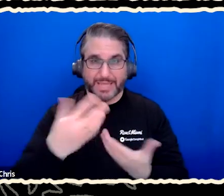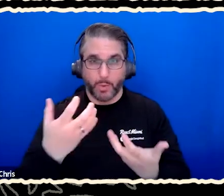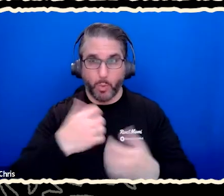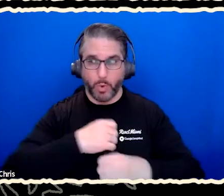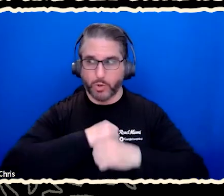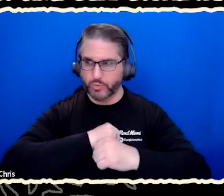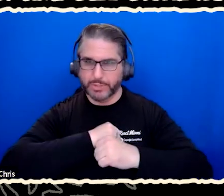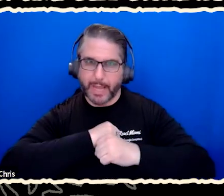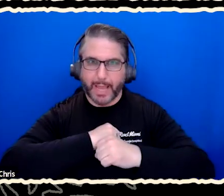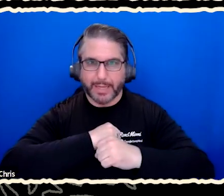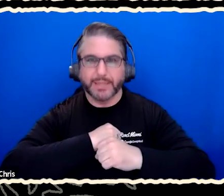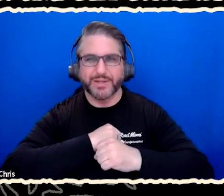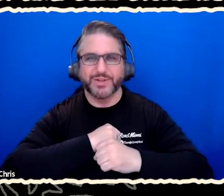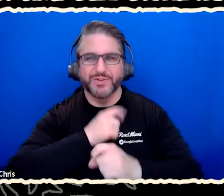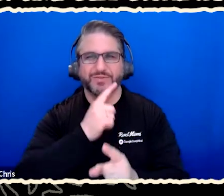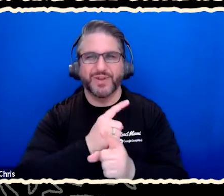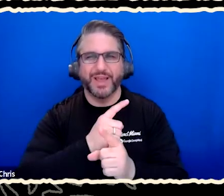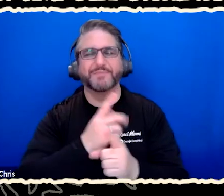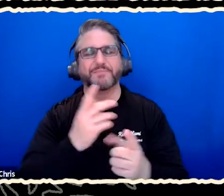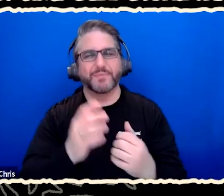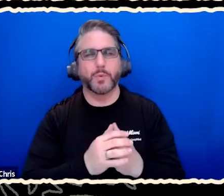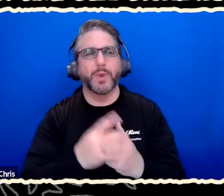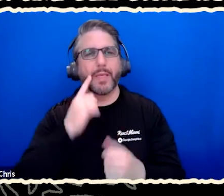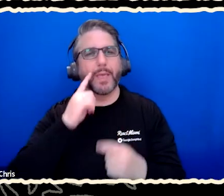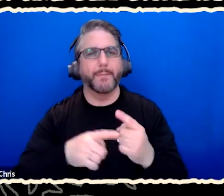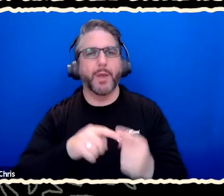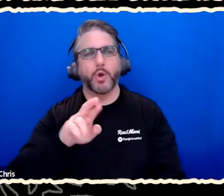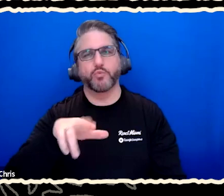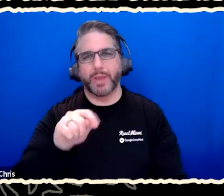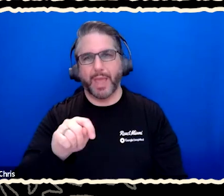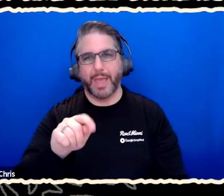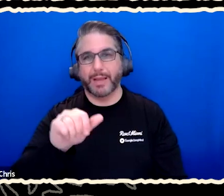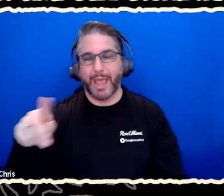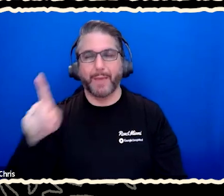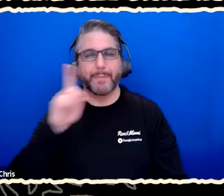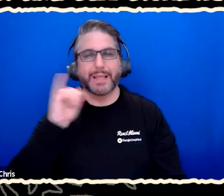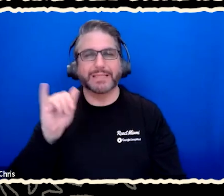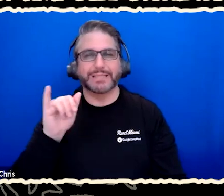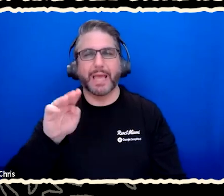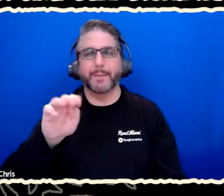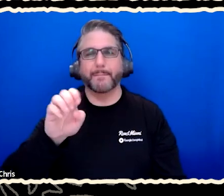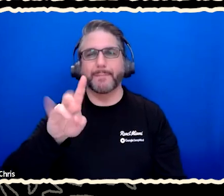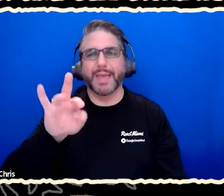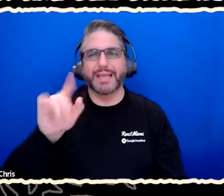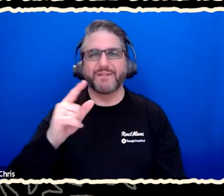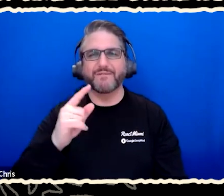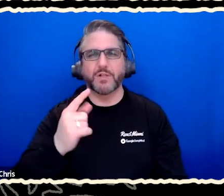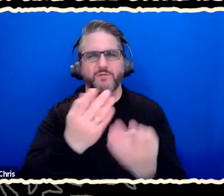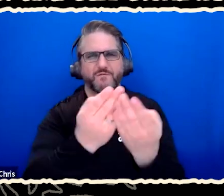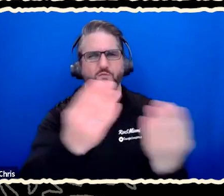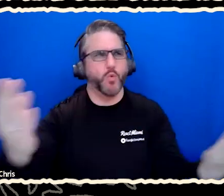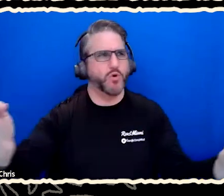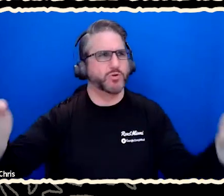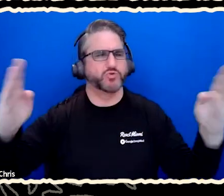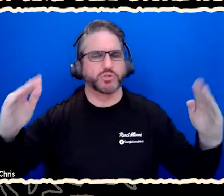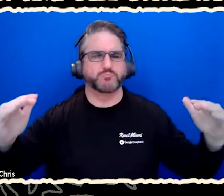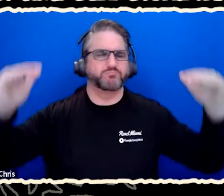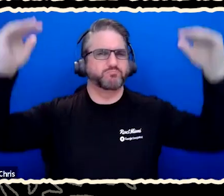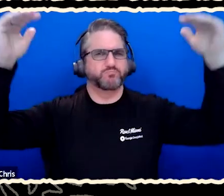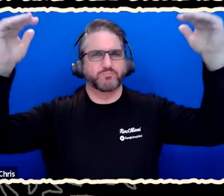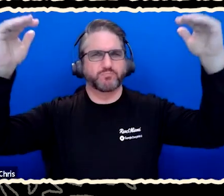right? So think of your React app as a medieval fortress. And a fortress is sturdy, right? It